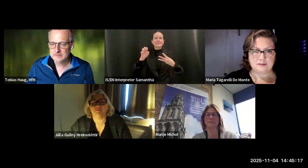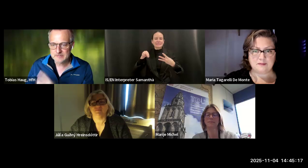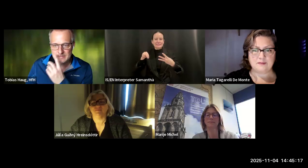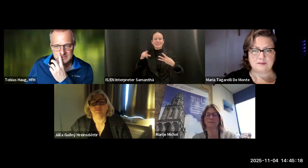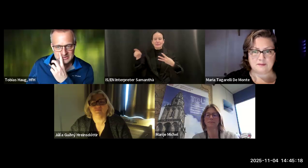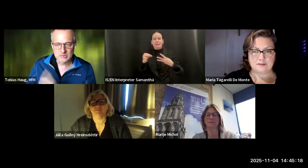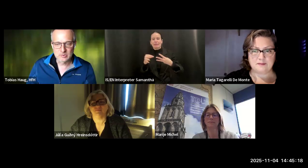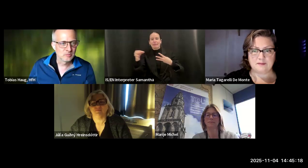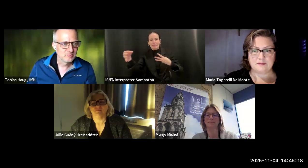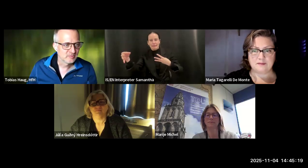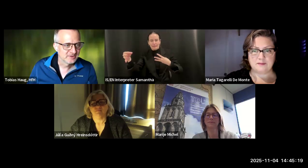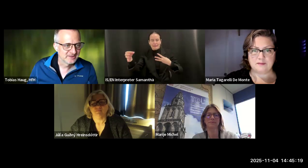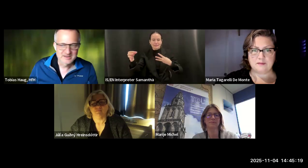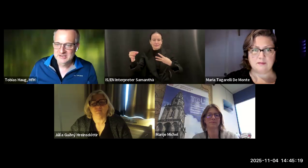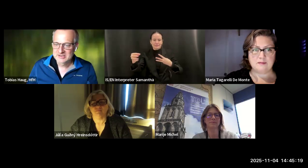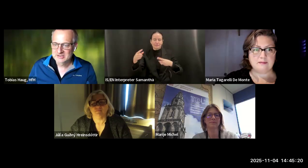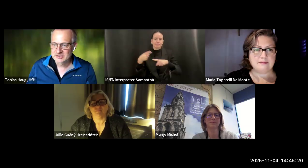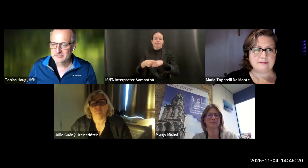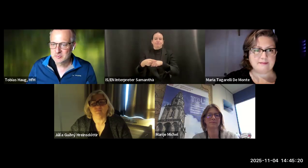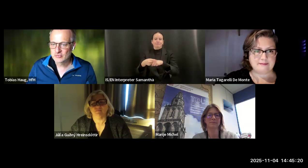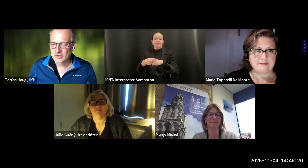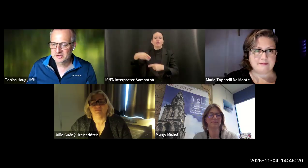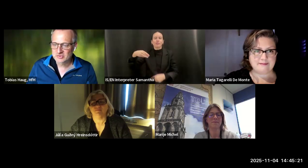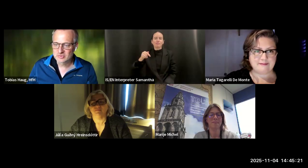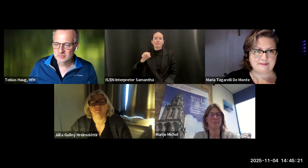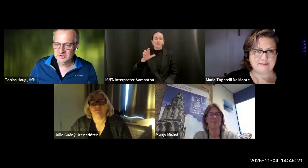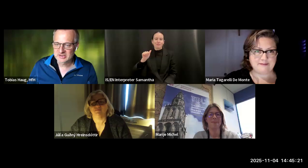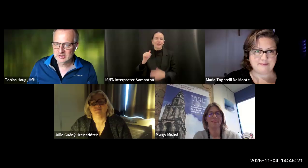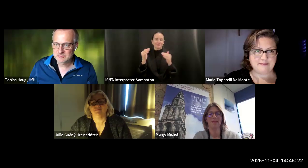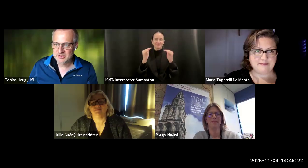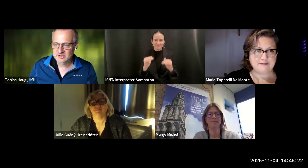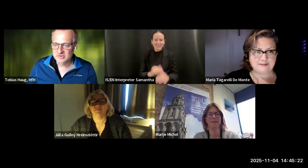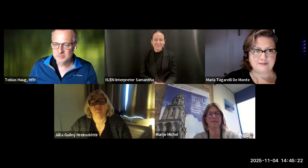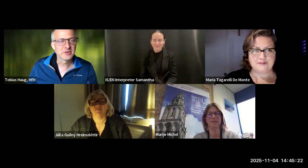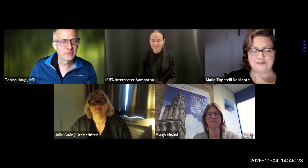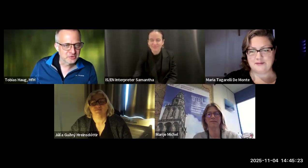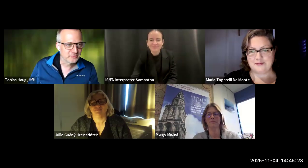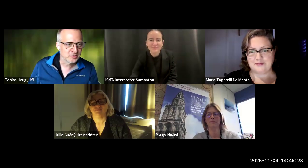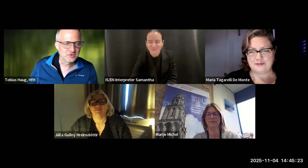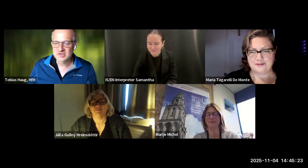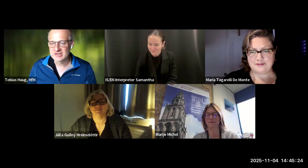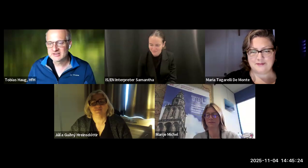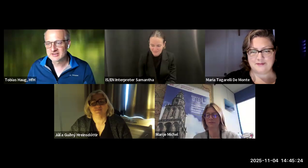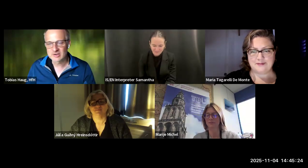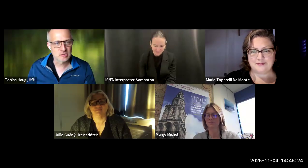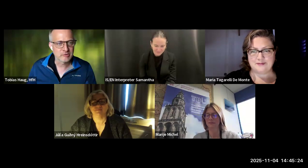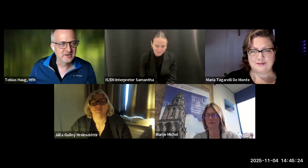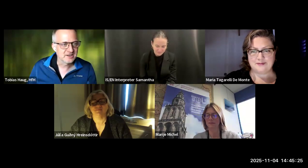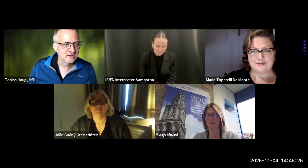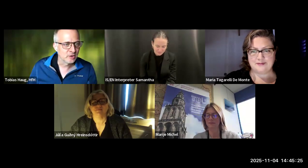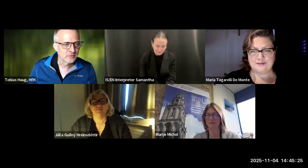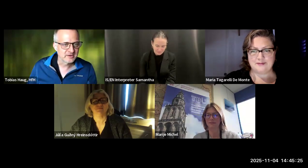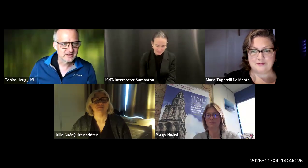delayed. So we move on to Maria. So let me introduce Maria. First of all, she is